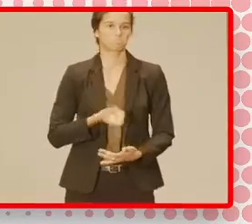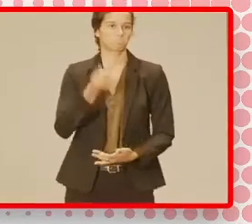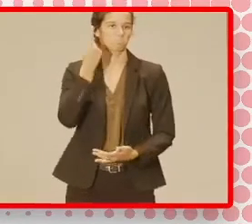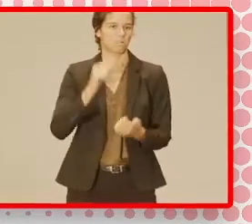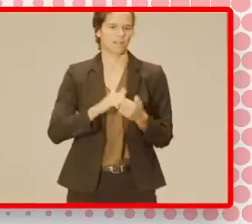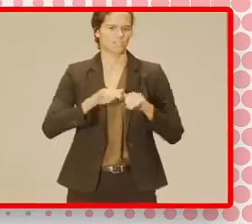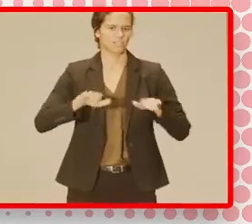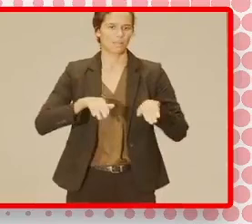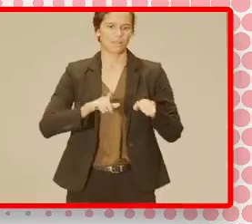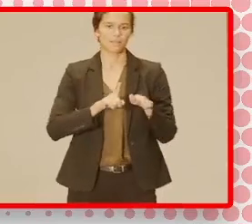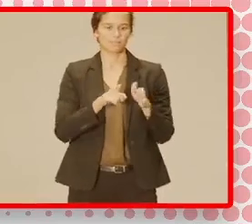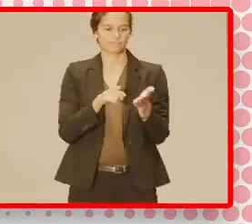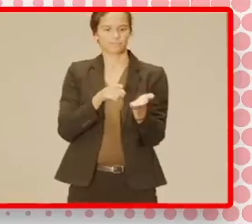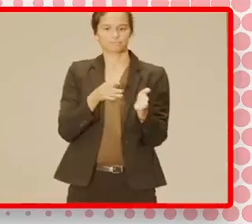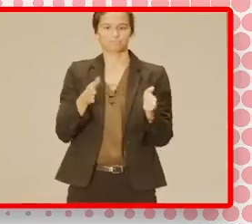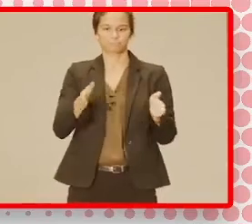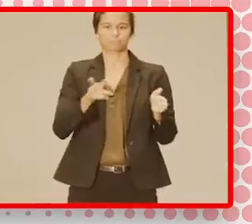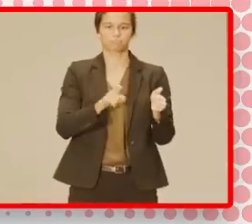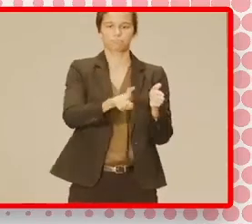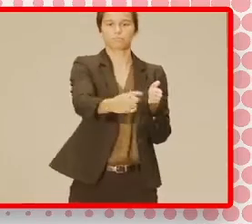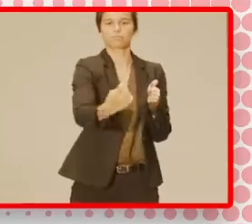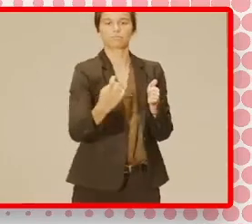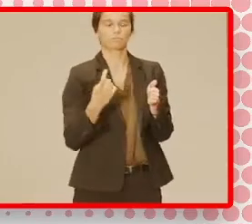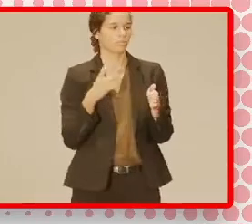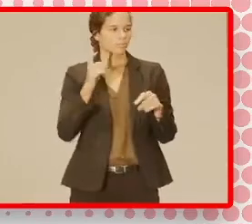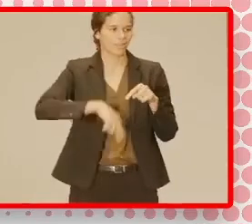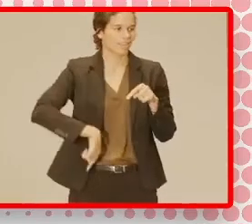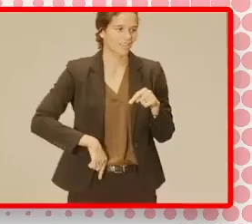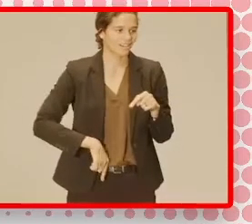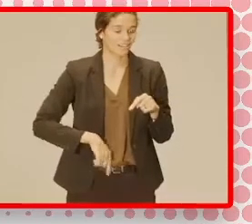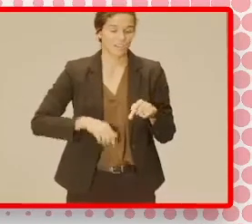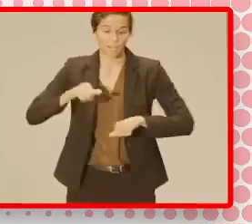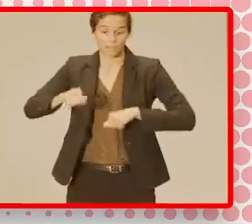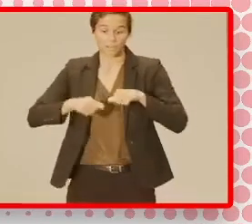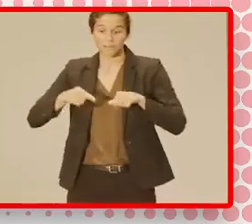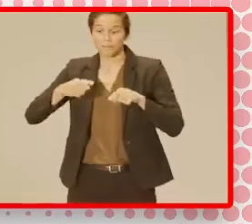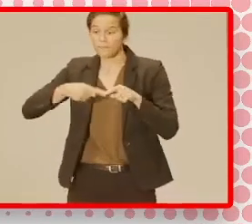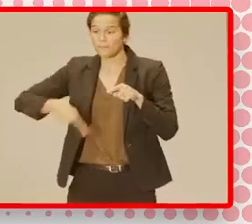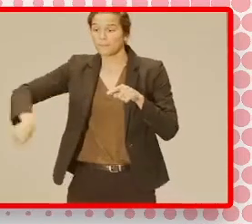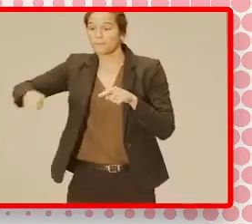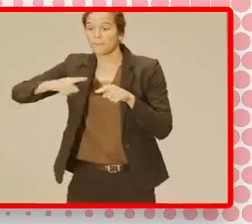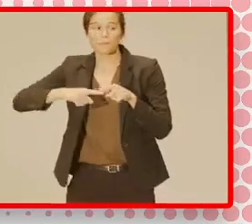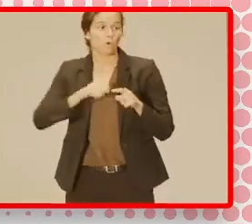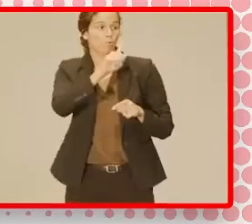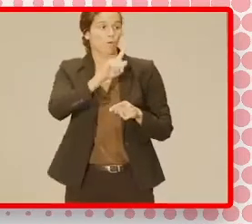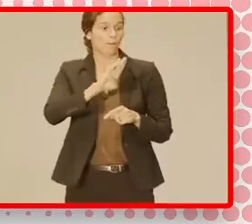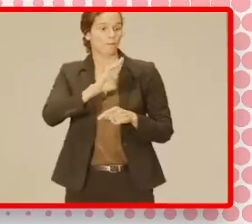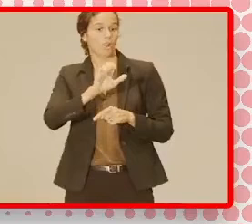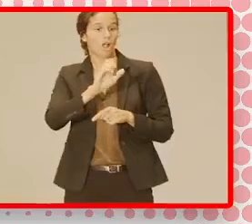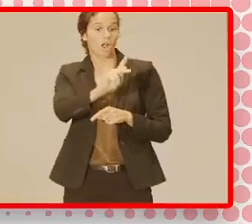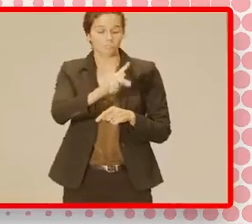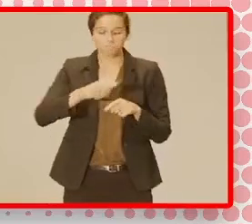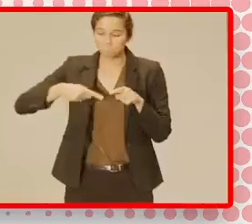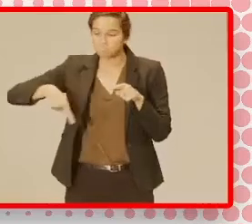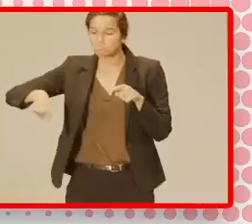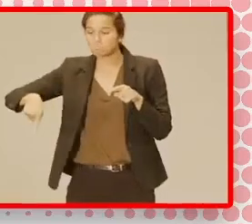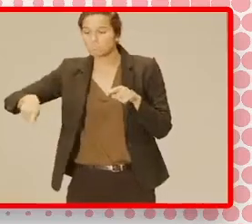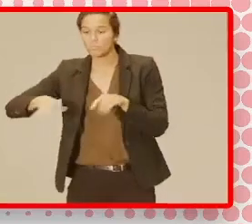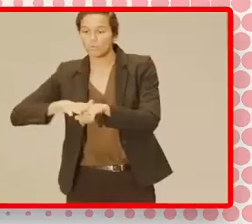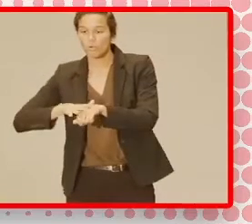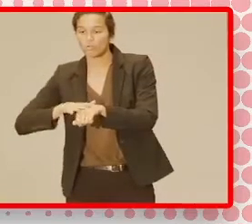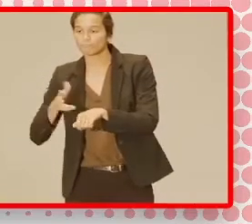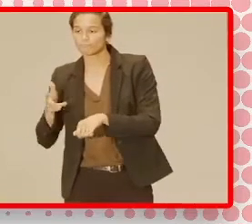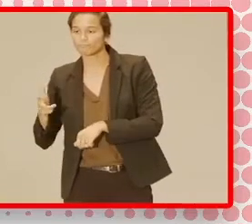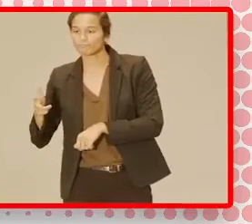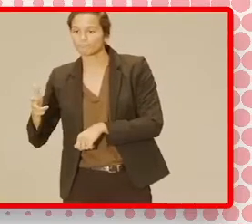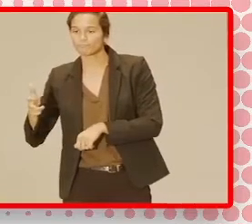ride around a block on his bike very slowly. And running, forget about it. He did not like running. He'd